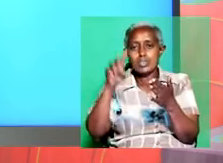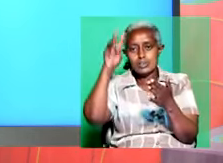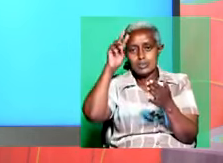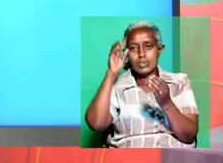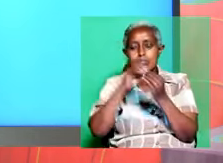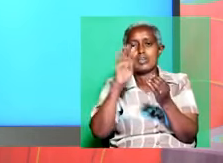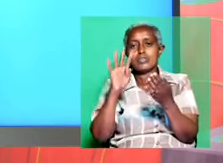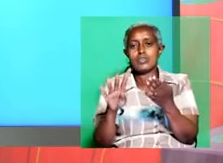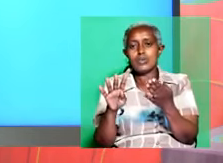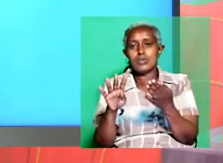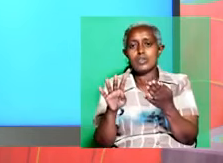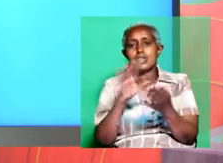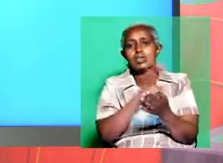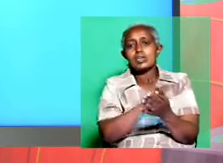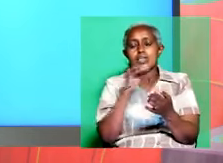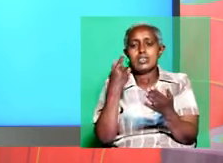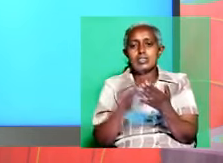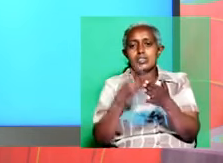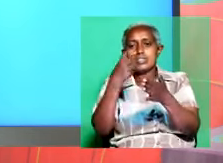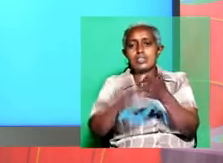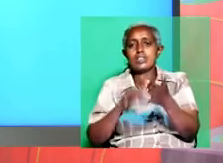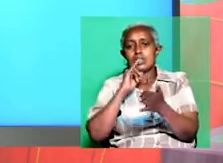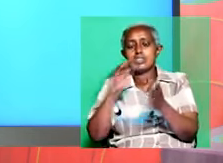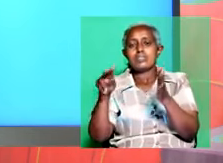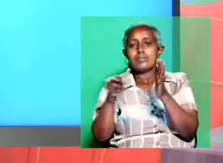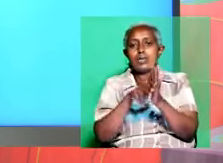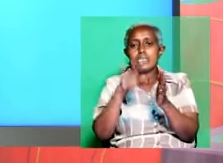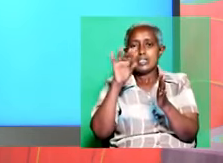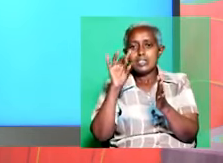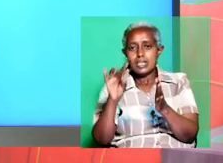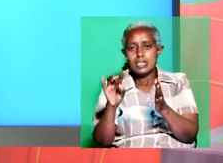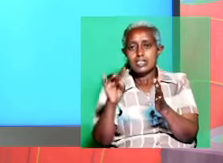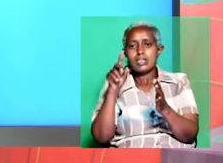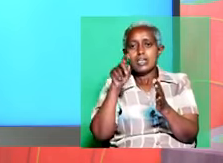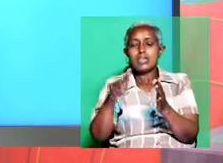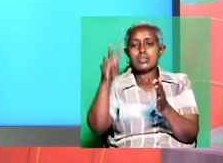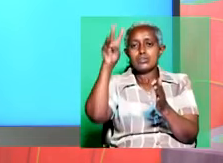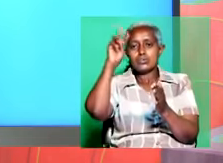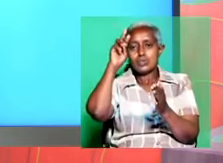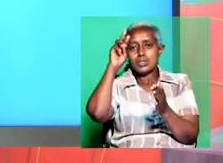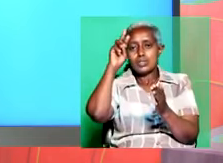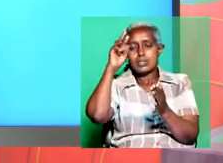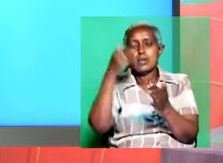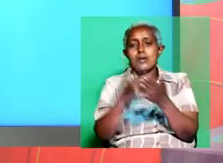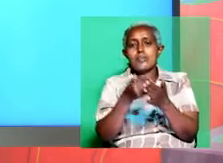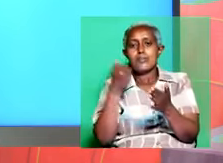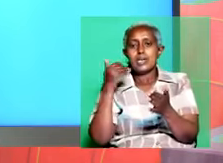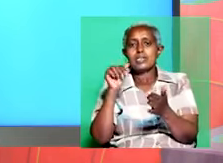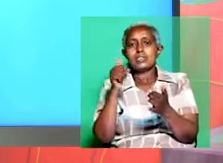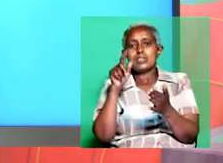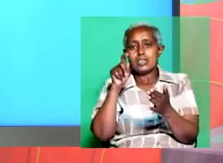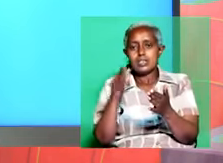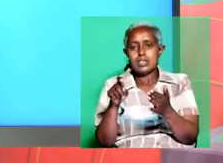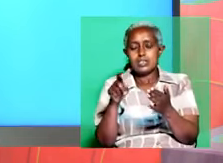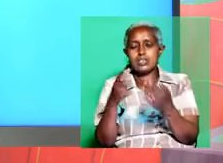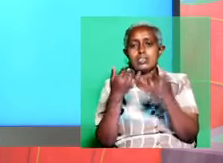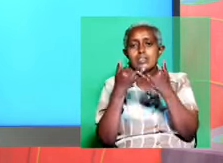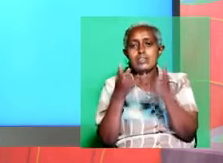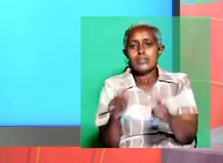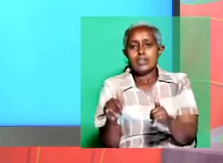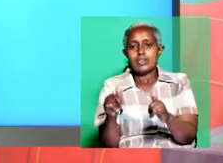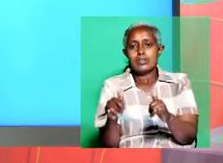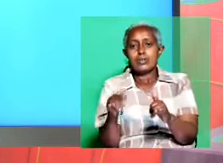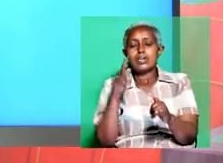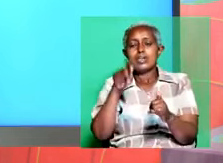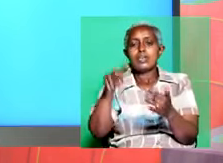4, and this result is this minus 8x squared minus 10x divided